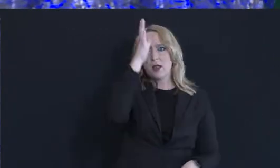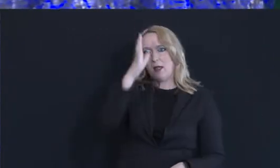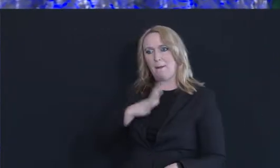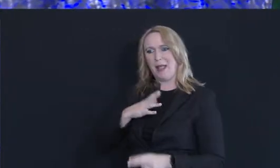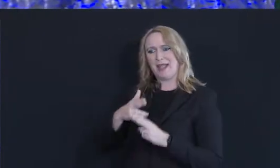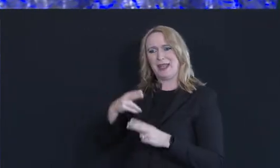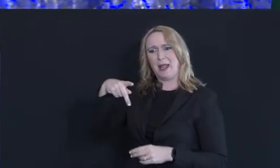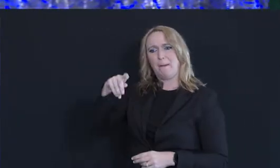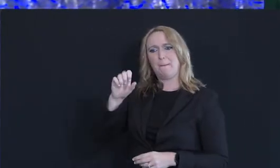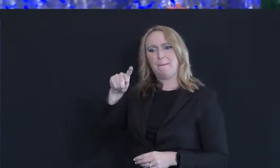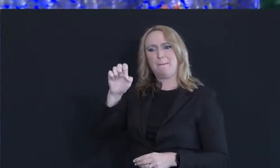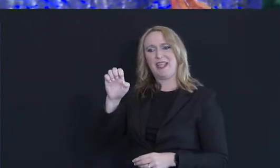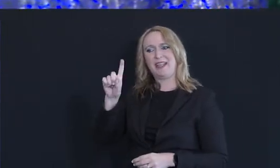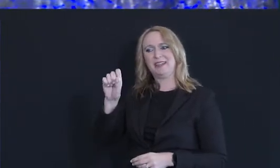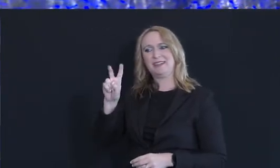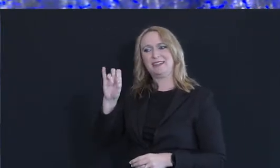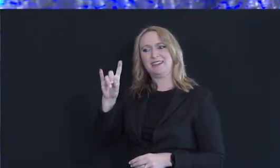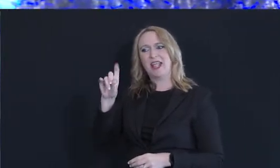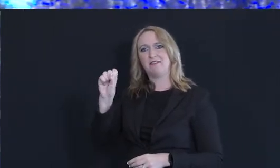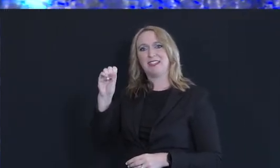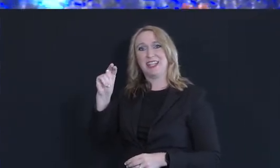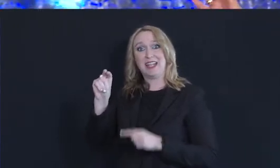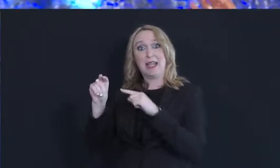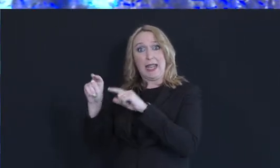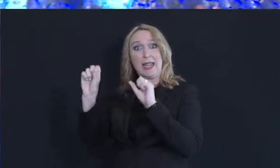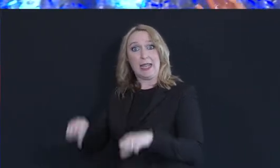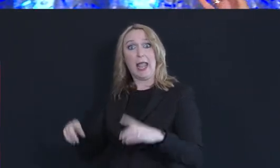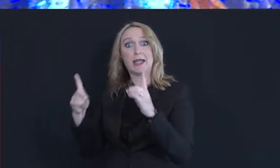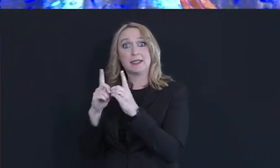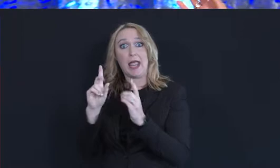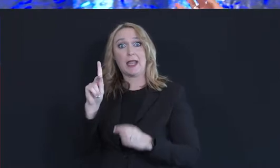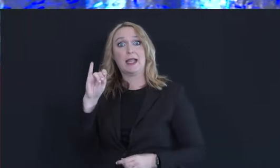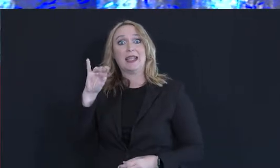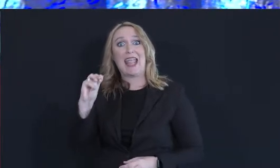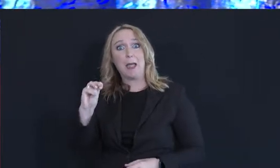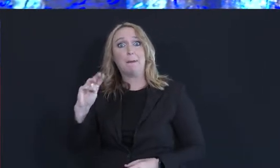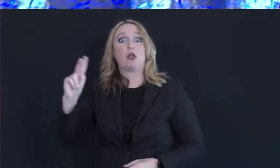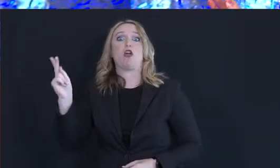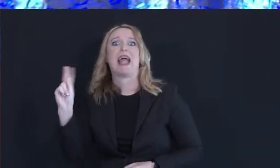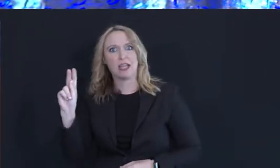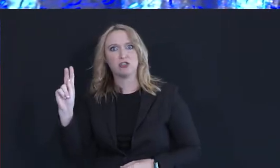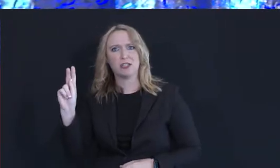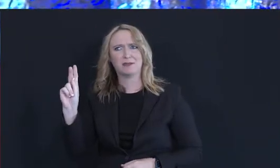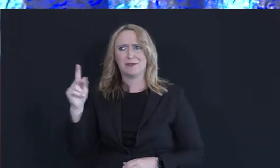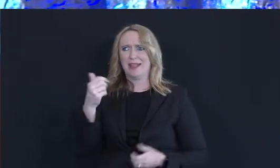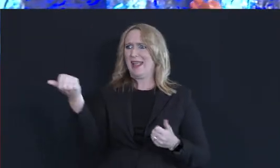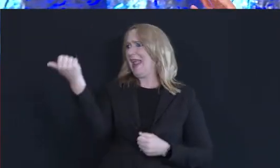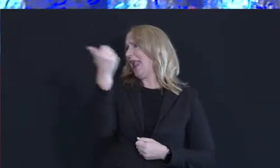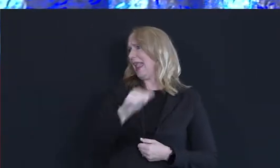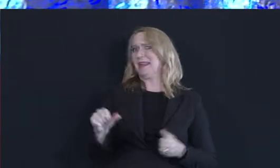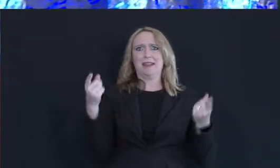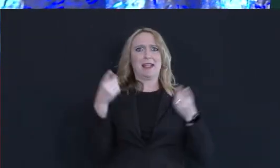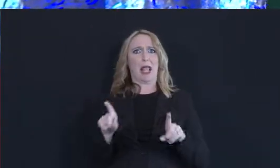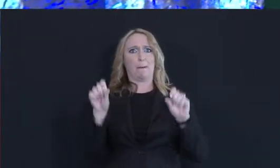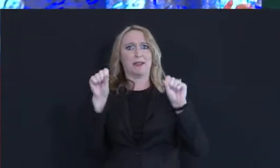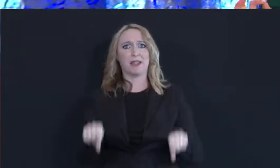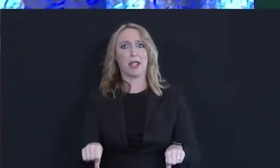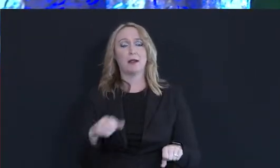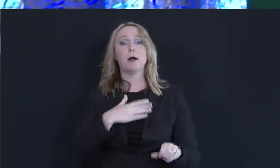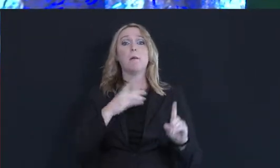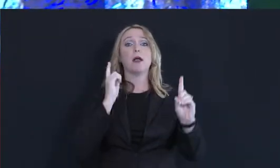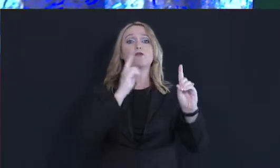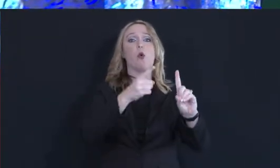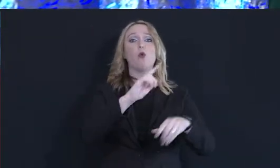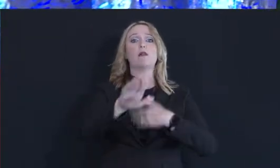out my vision is simple that every single student in Fort Worth will have access to attain